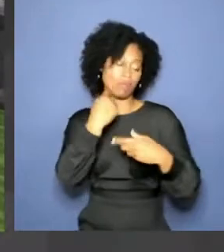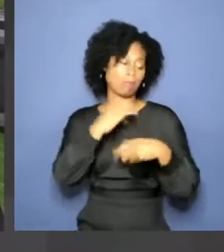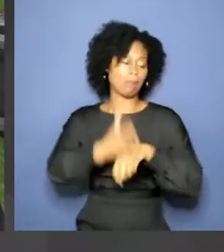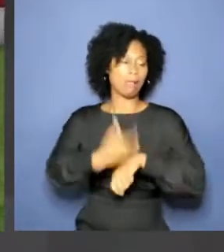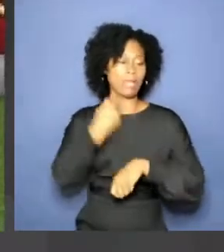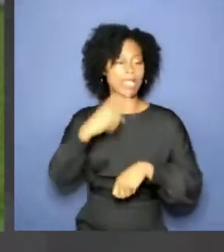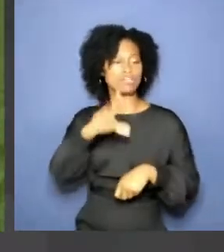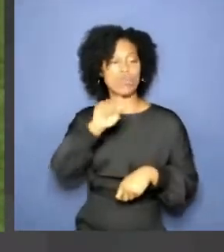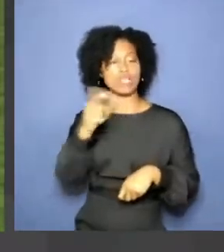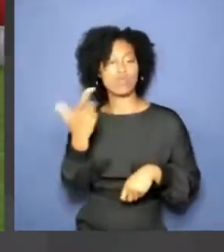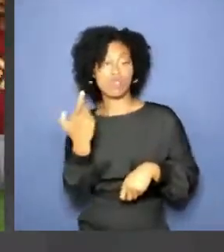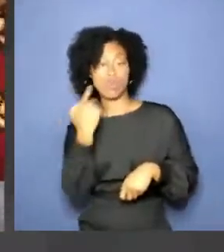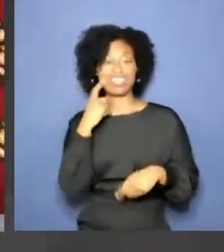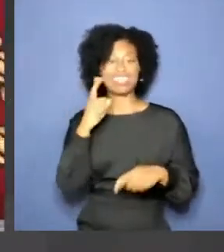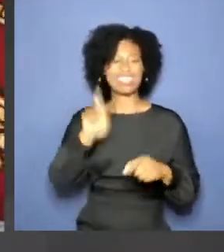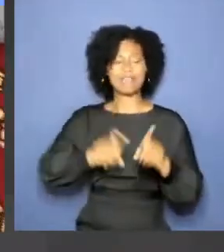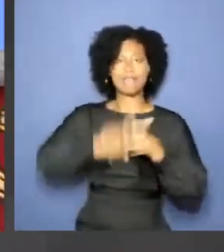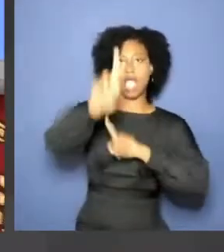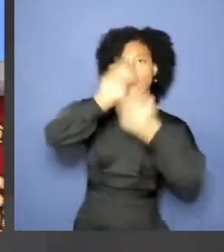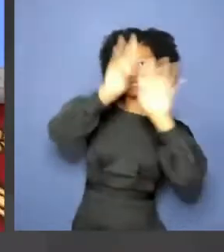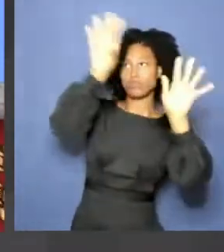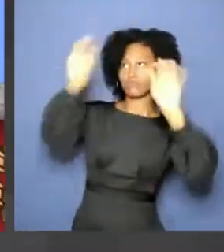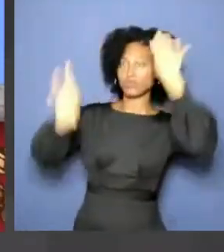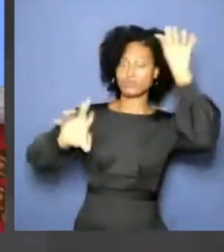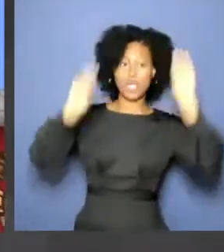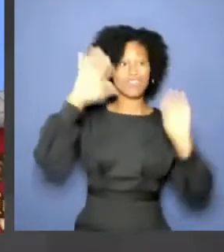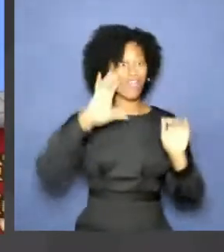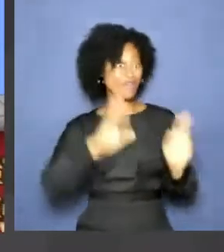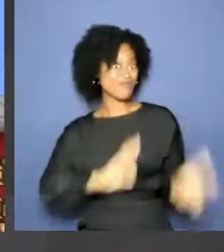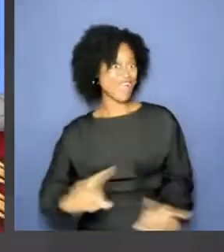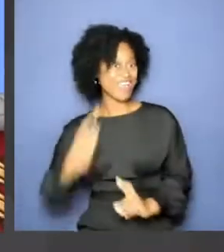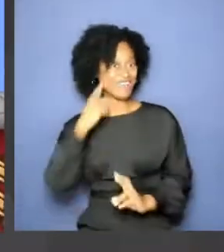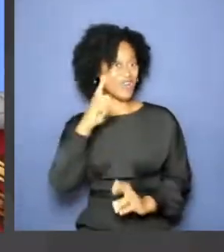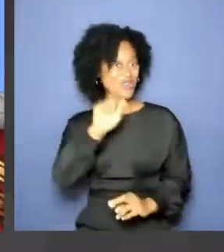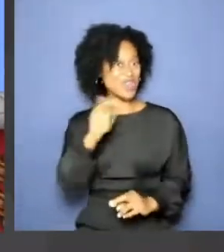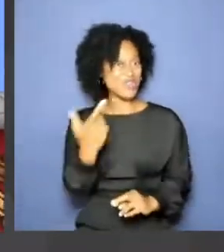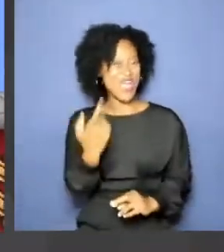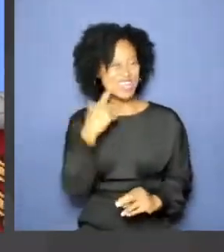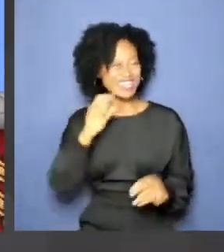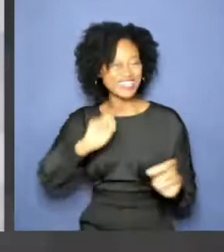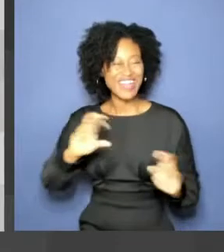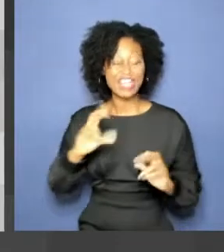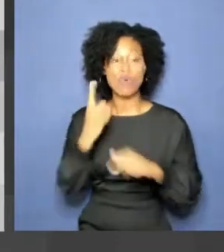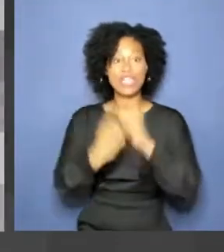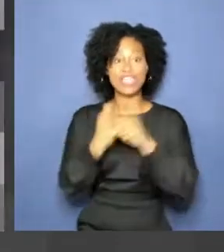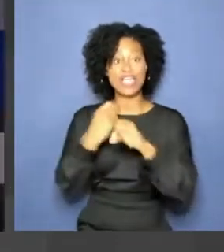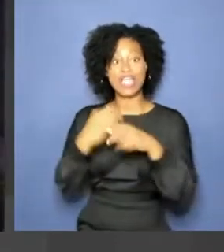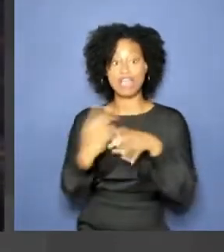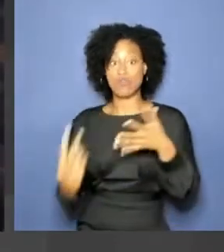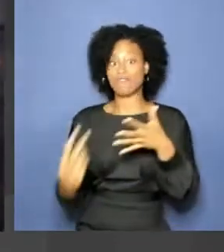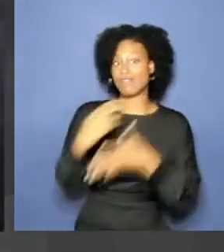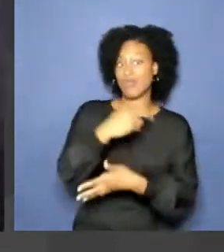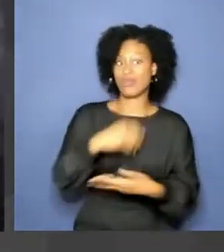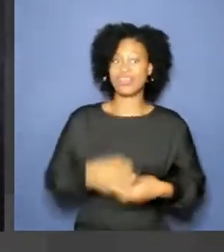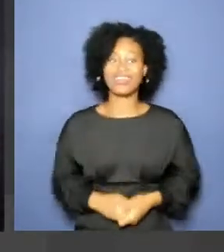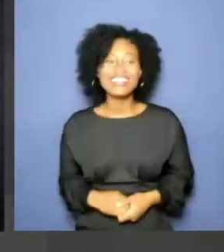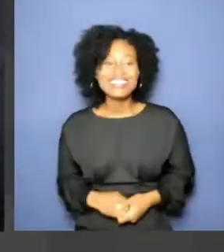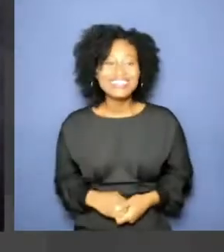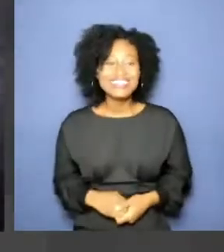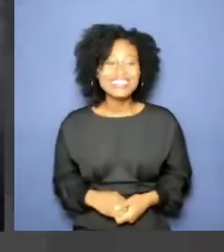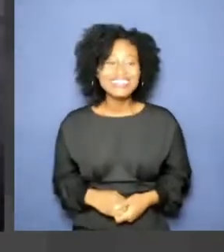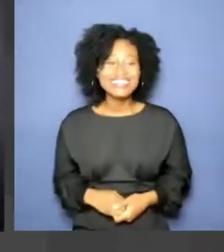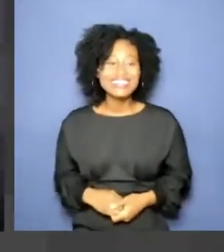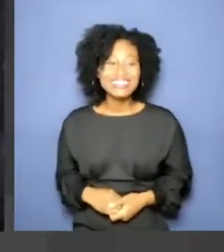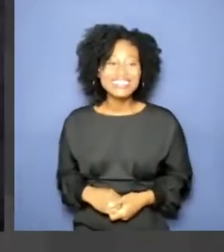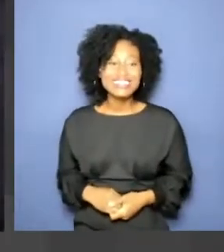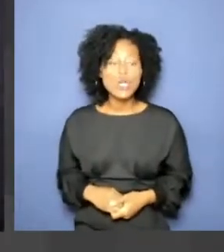some fireworks, so hold on to your shorts and prepare yourselves for the 2021 year in review. Glow squid.